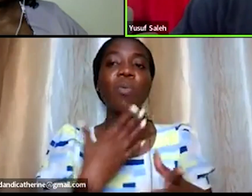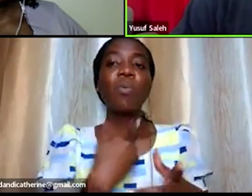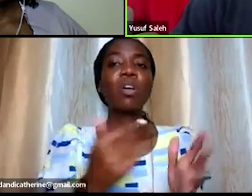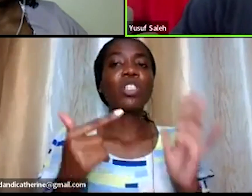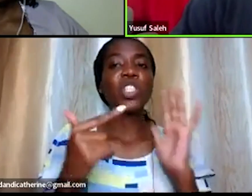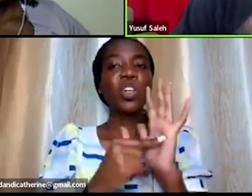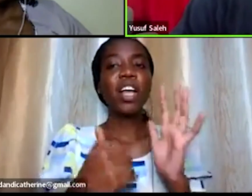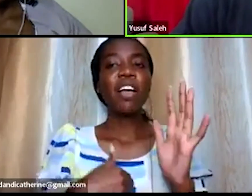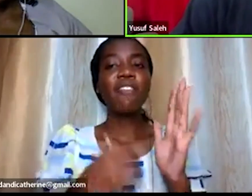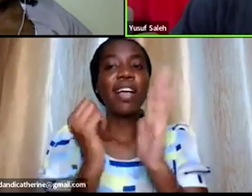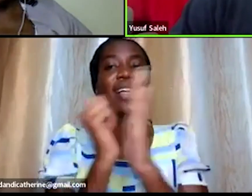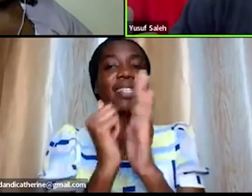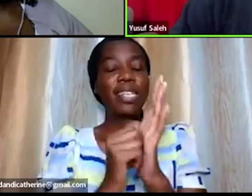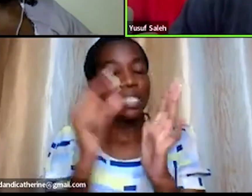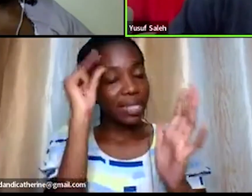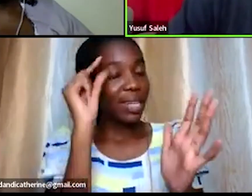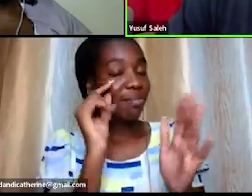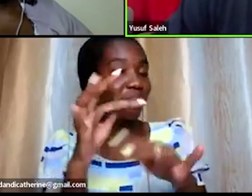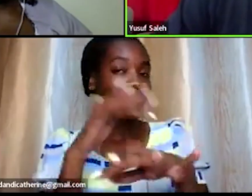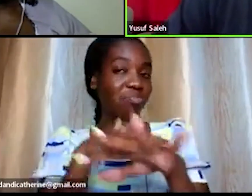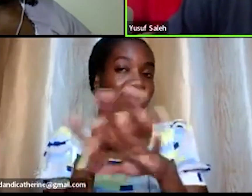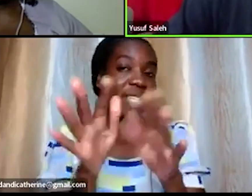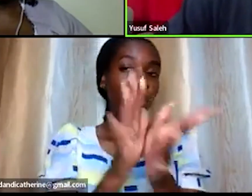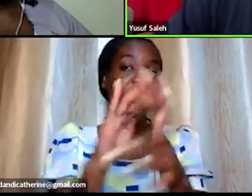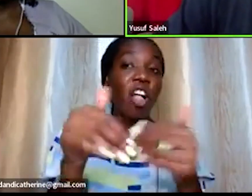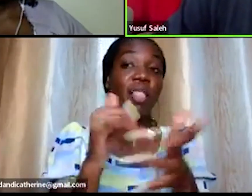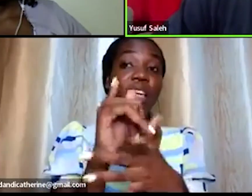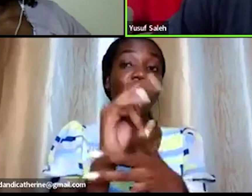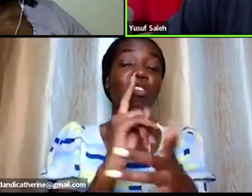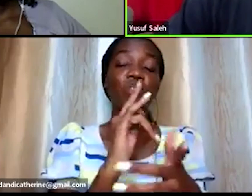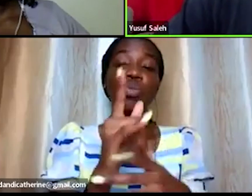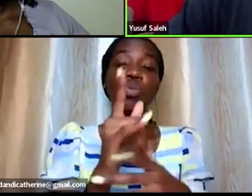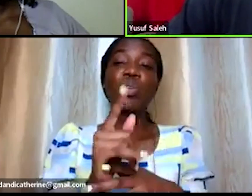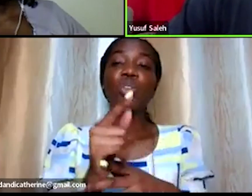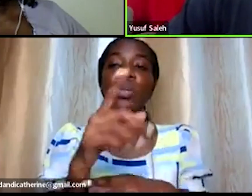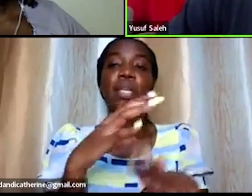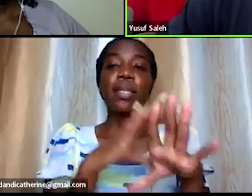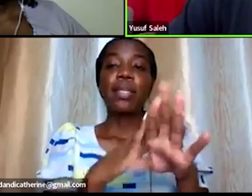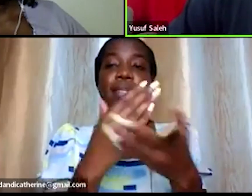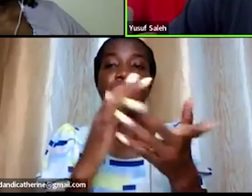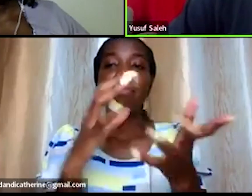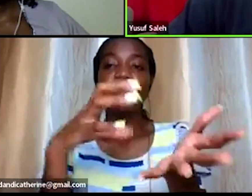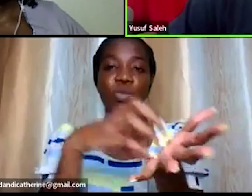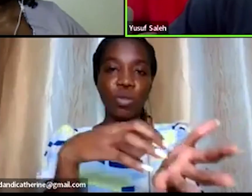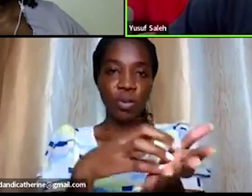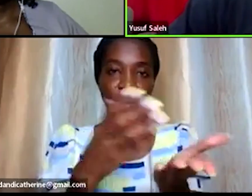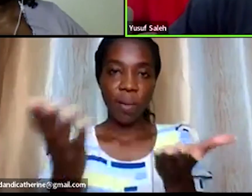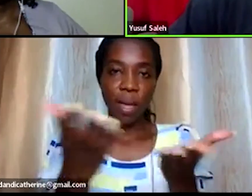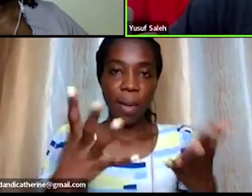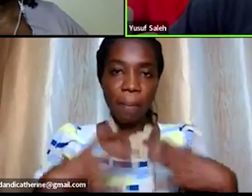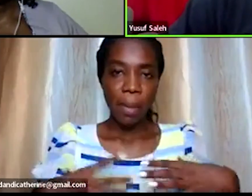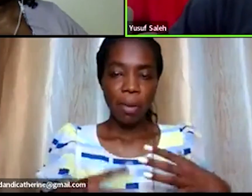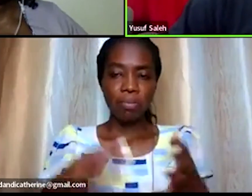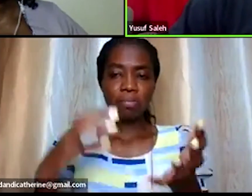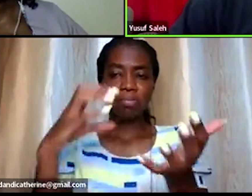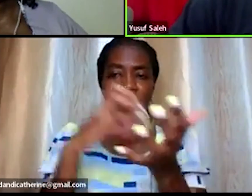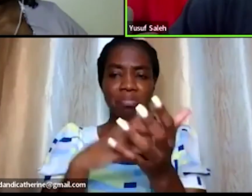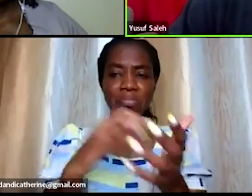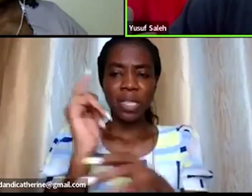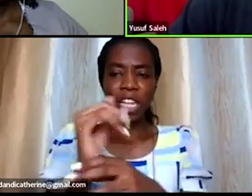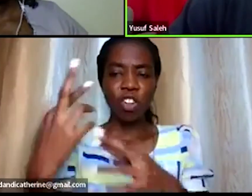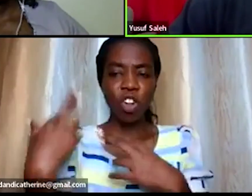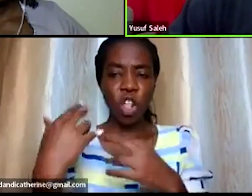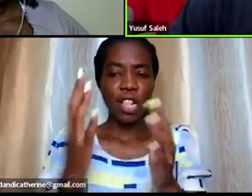gender diversity and all that. So you find in some situation where people are placed in those roles, not